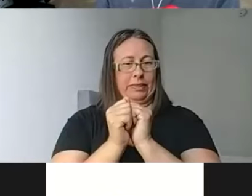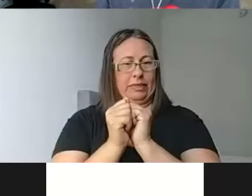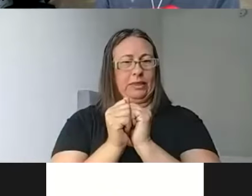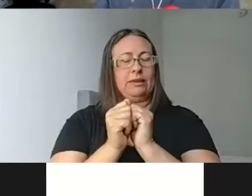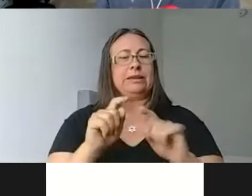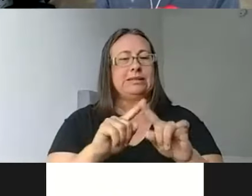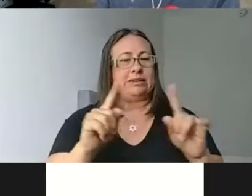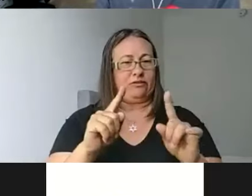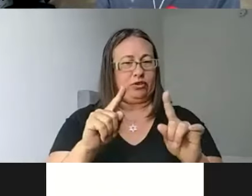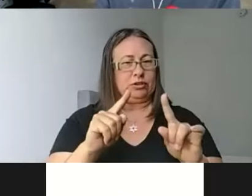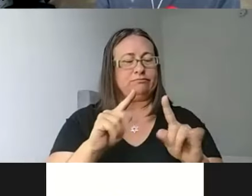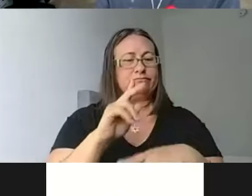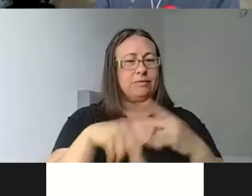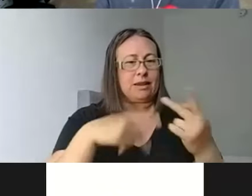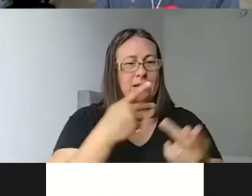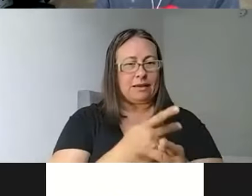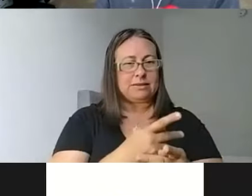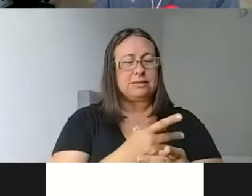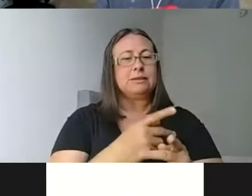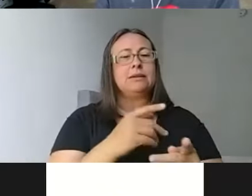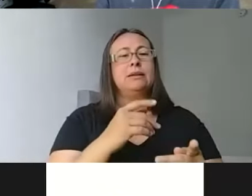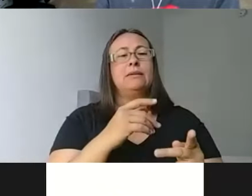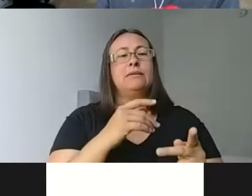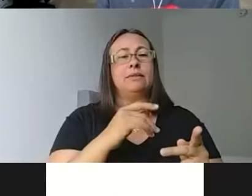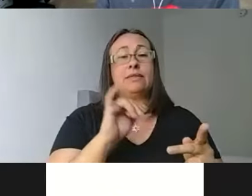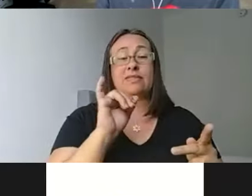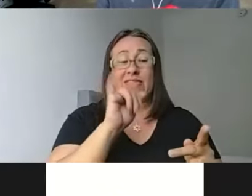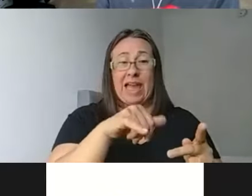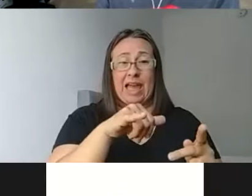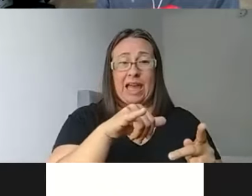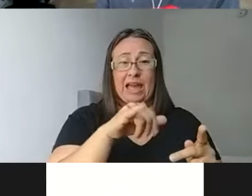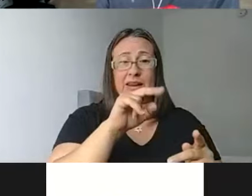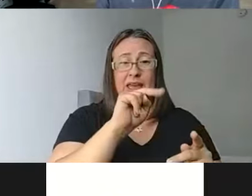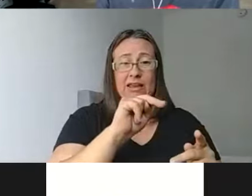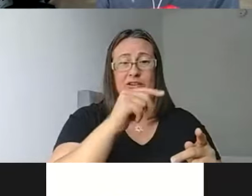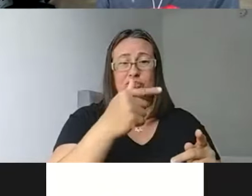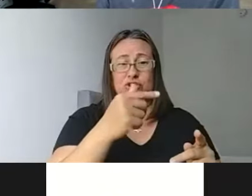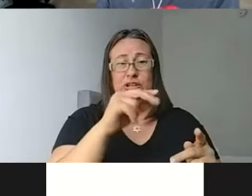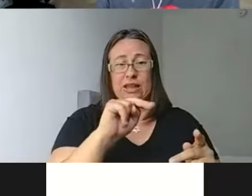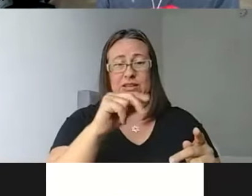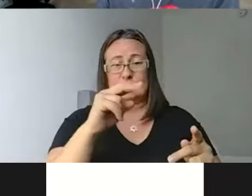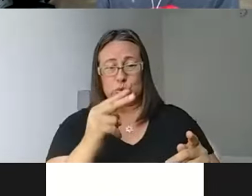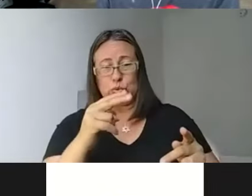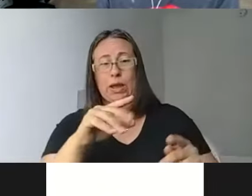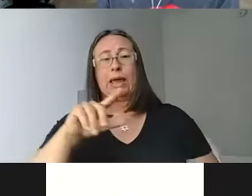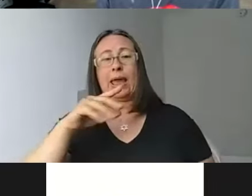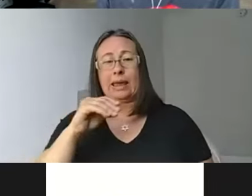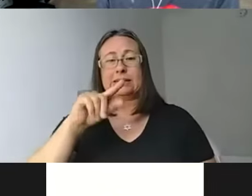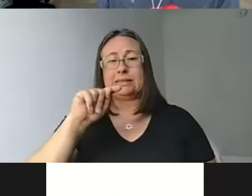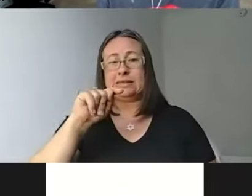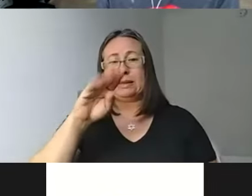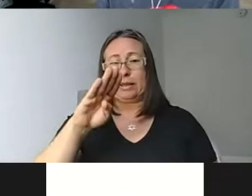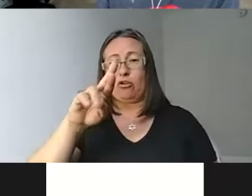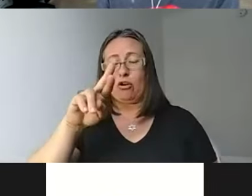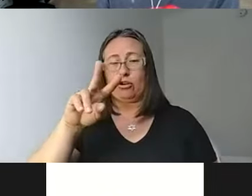shown, other people in our other labs in our field have shown that this transcription factor neurogenin-2 and this transcription factor TBR2 are